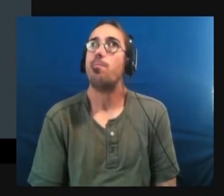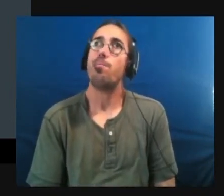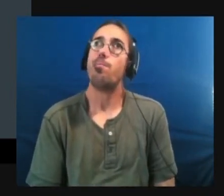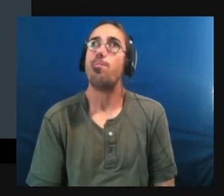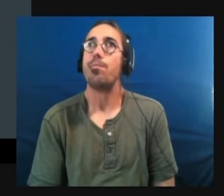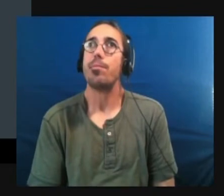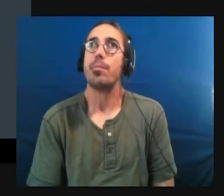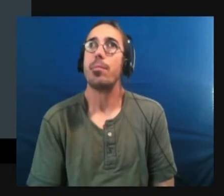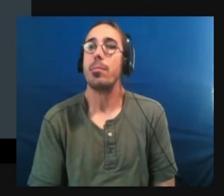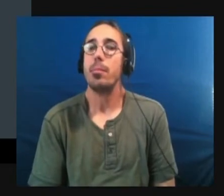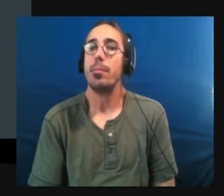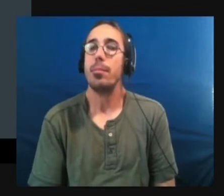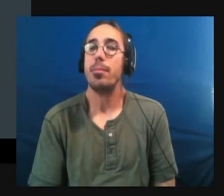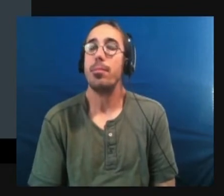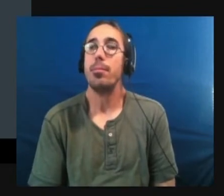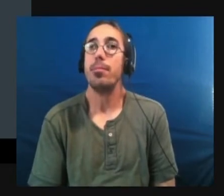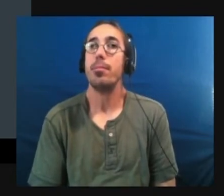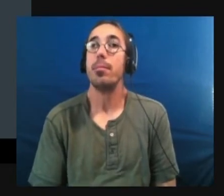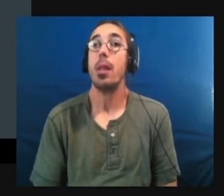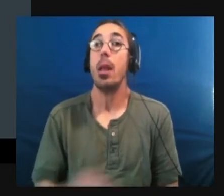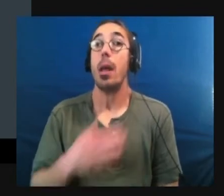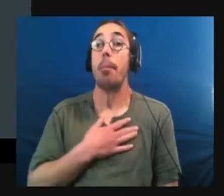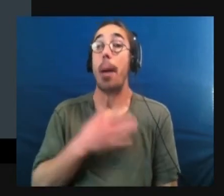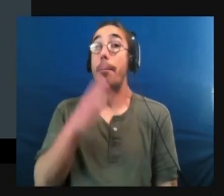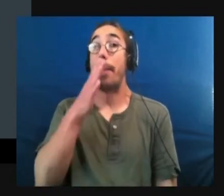my parents watching me parent